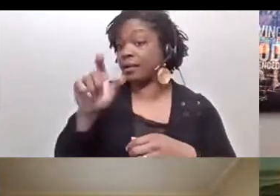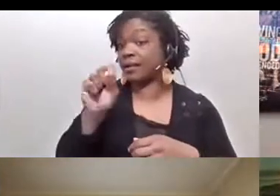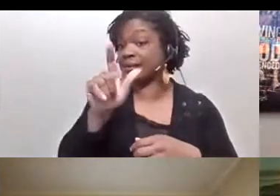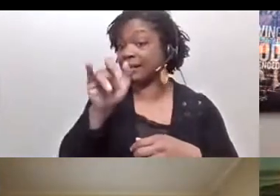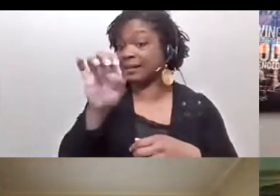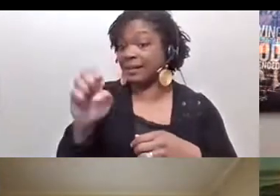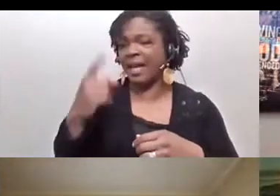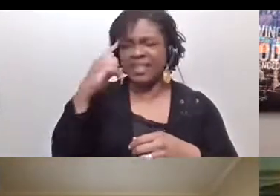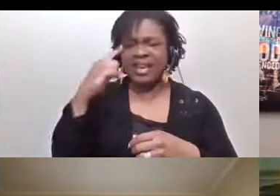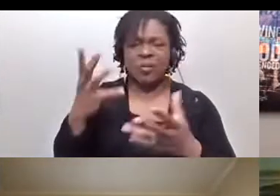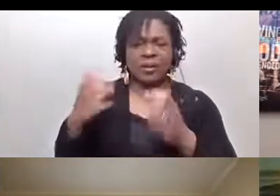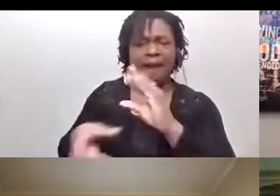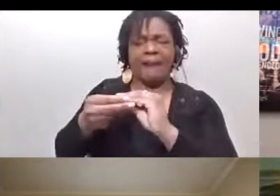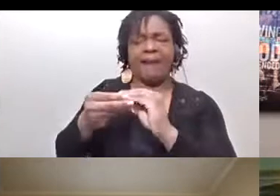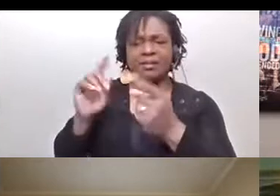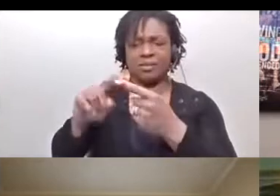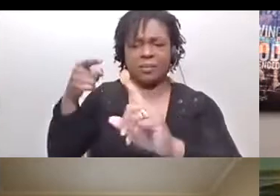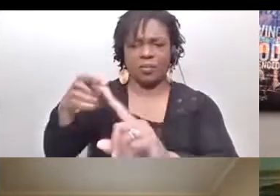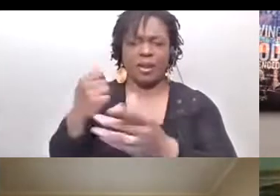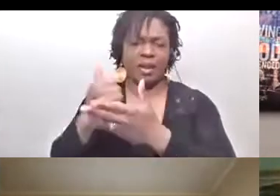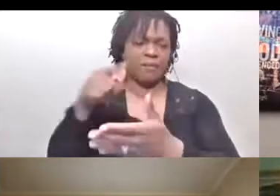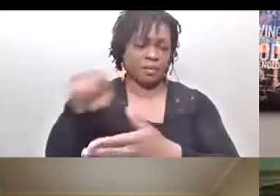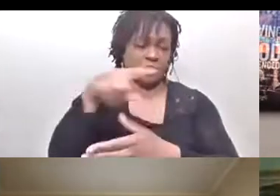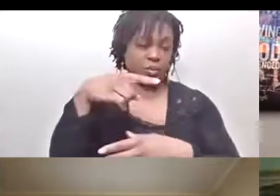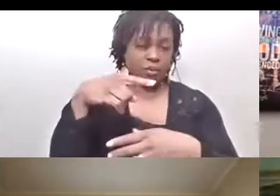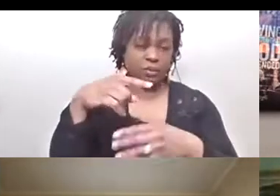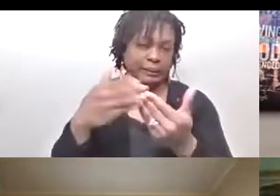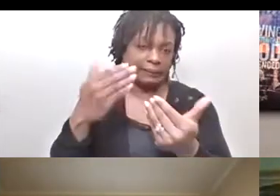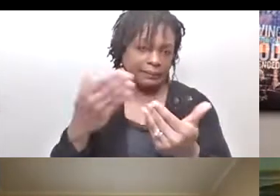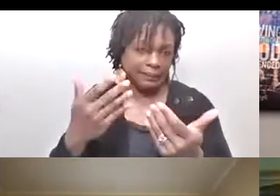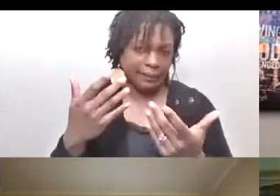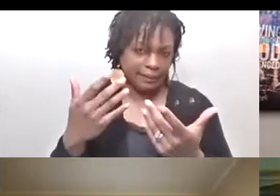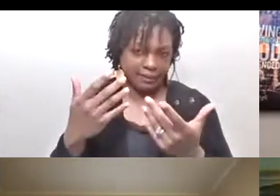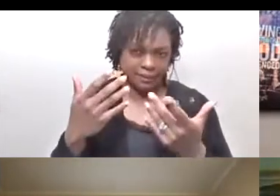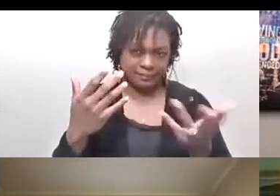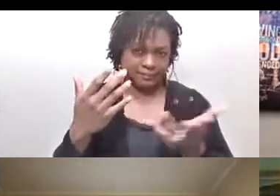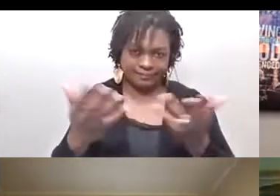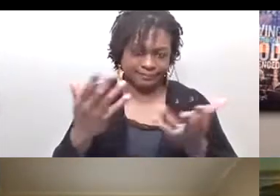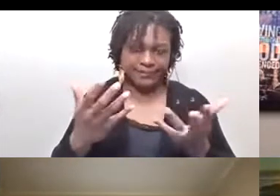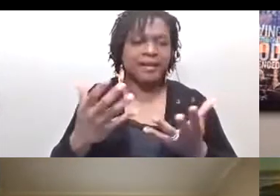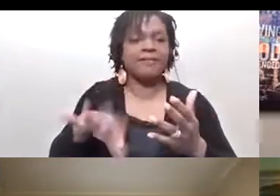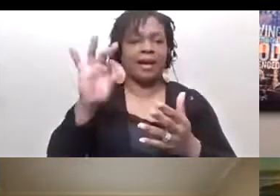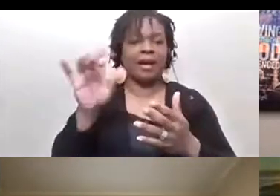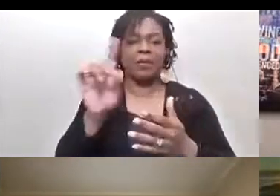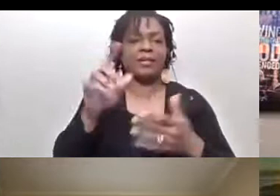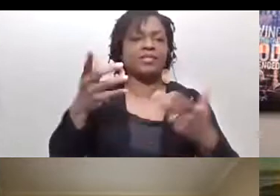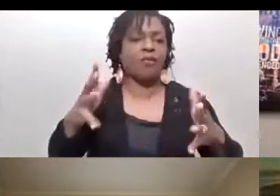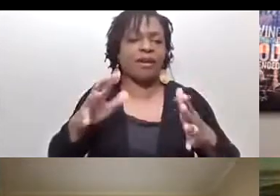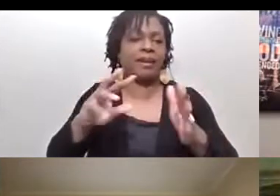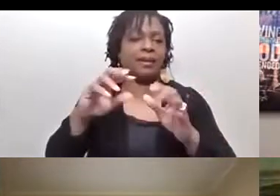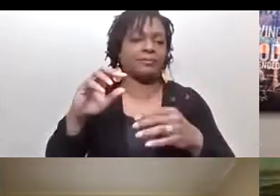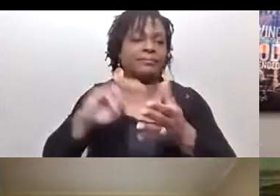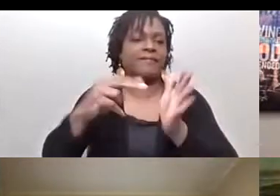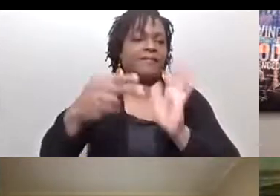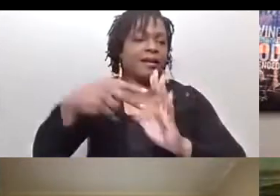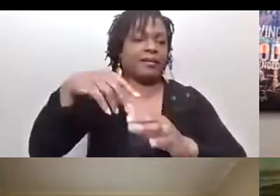we can help the group easily locate where it's already defined in the criminal code, in the context